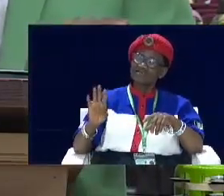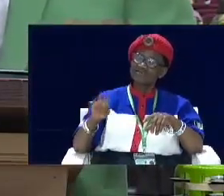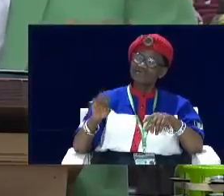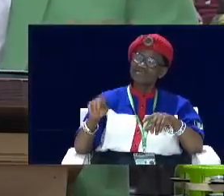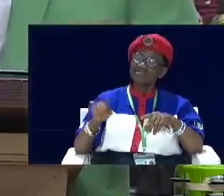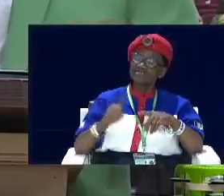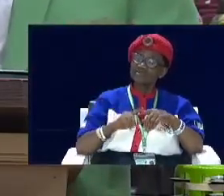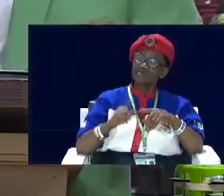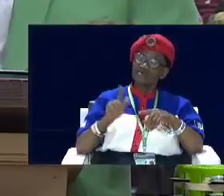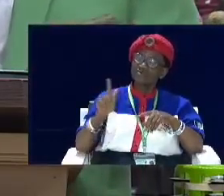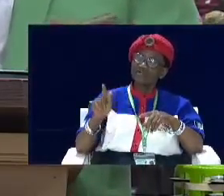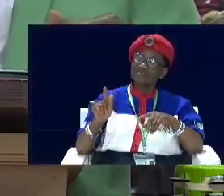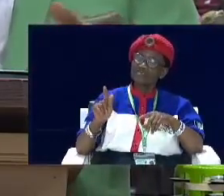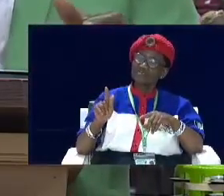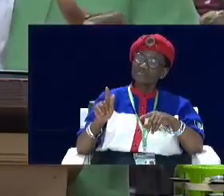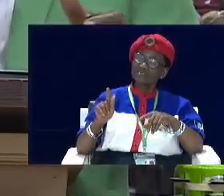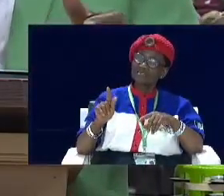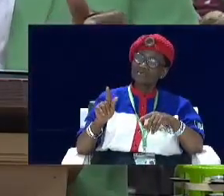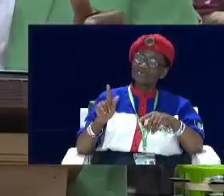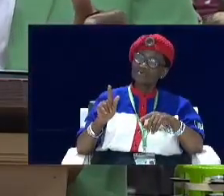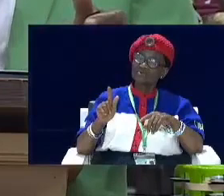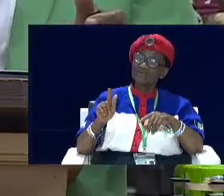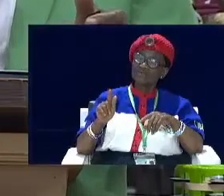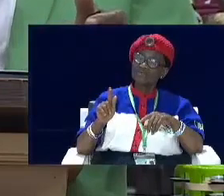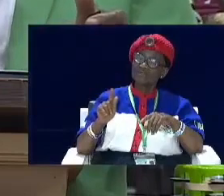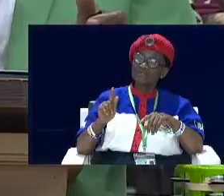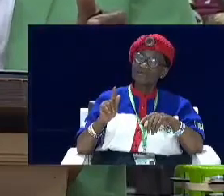kerinla de ikokanlelogun.